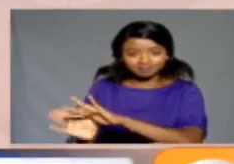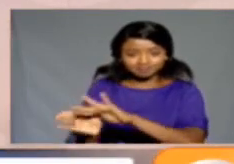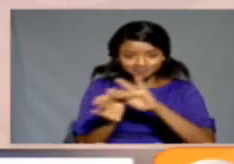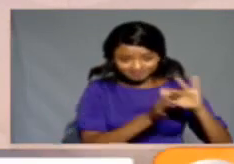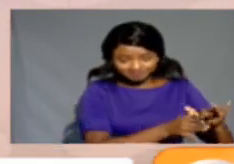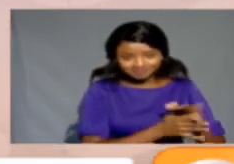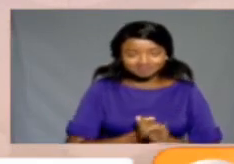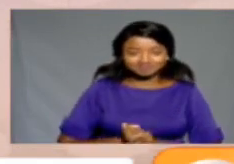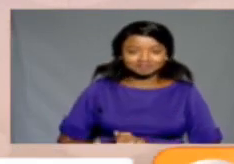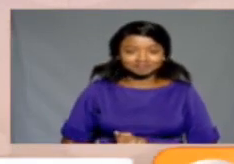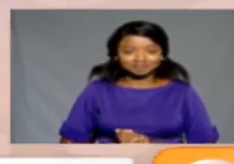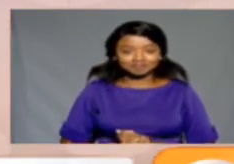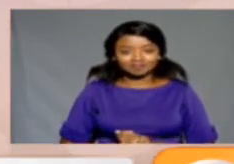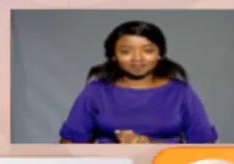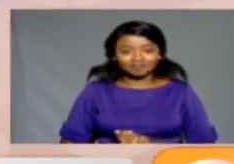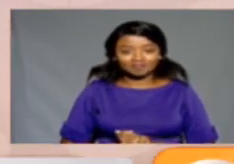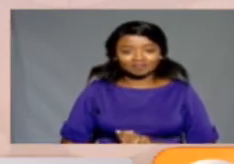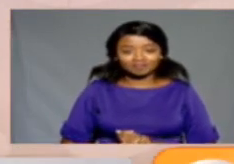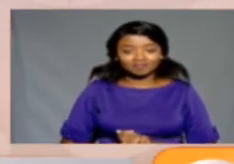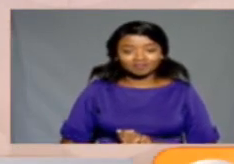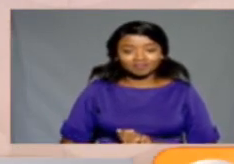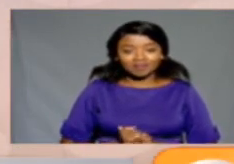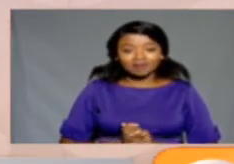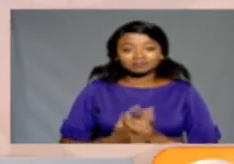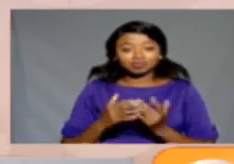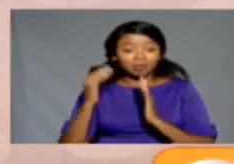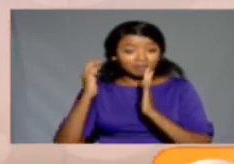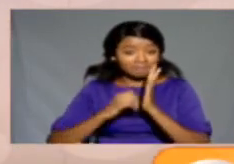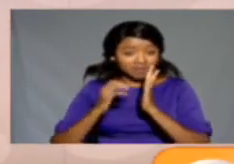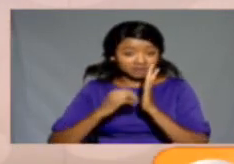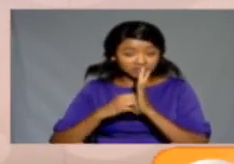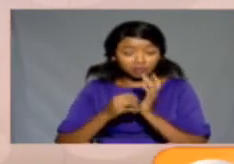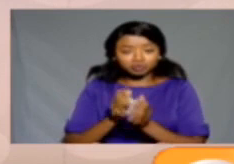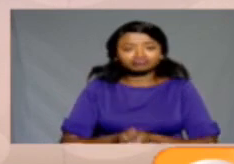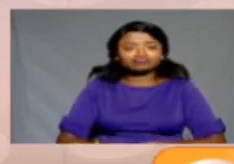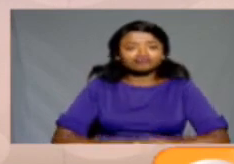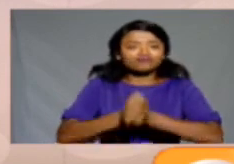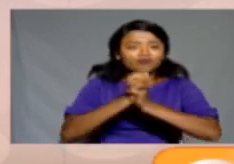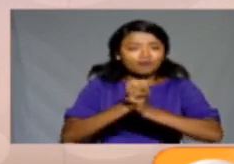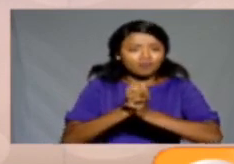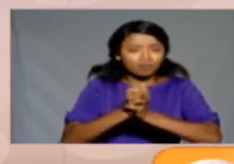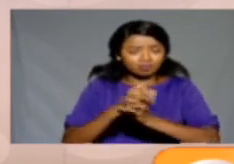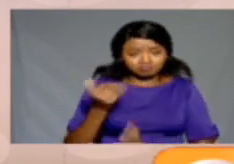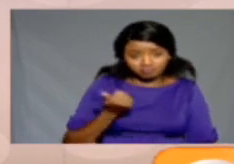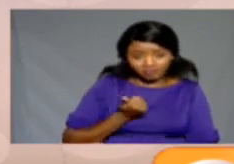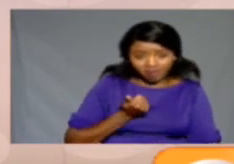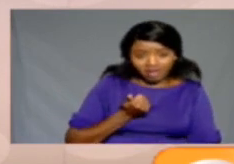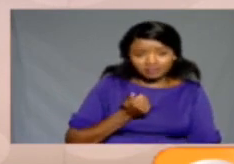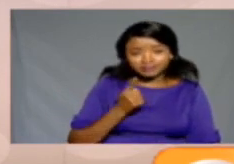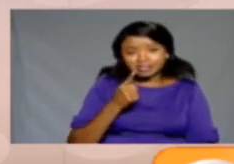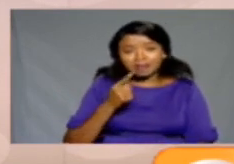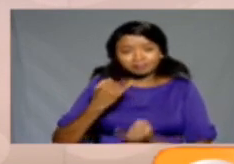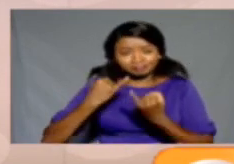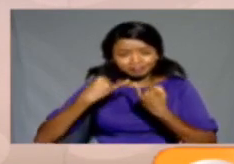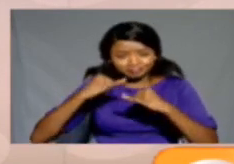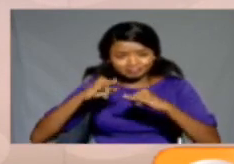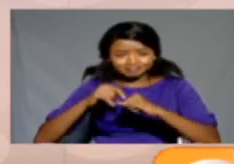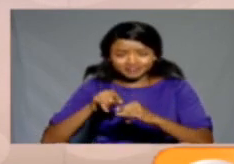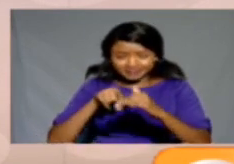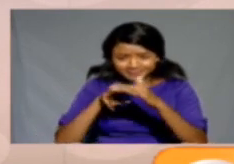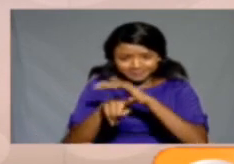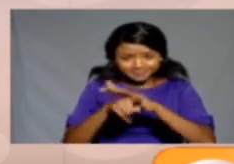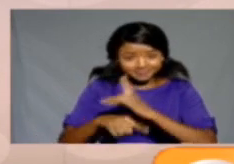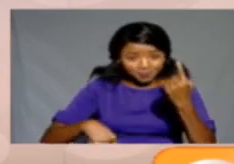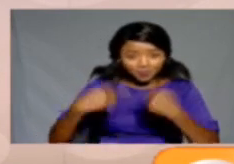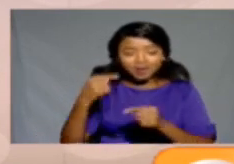All right, from the National Super League, and Kwathanze High School retained the Machakos County Girls Volleyball title in Tala after convincing three straight sets win over